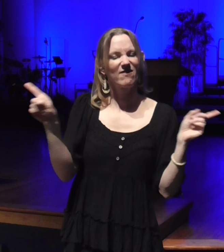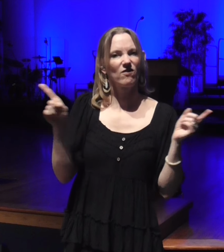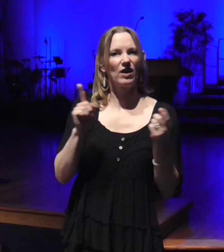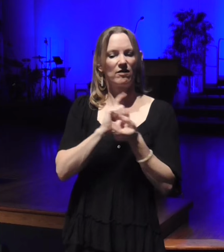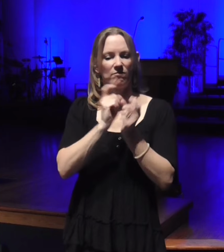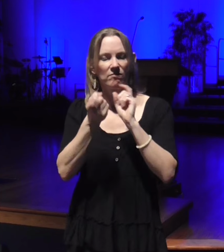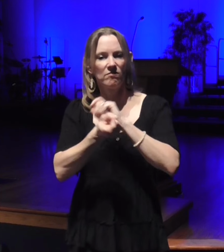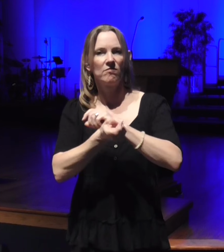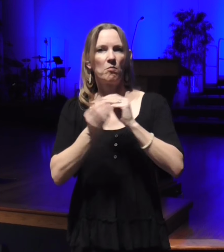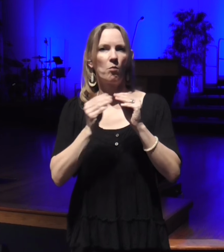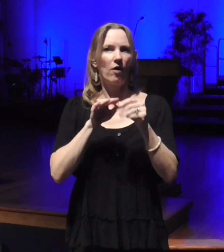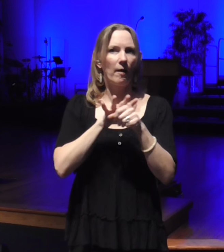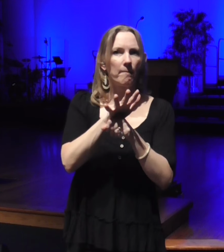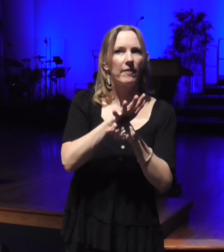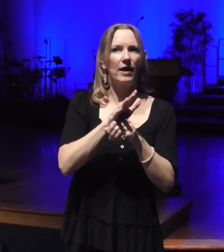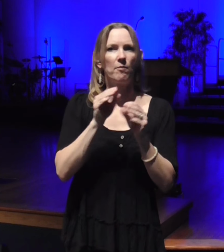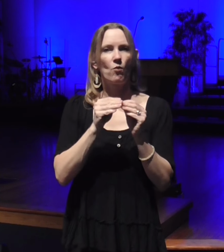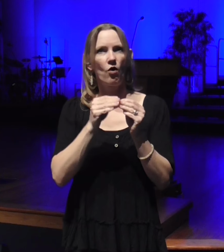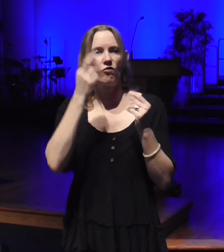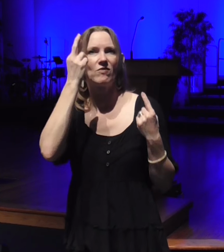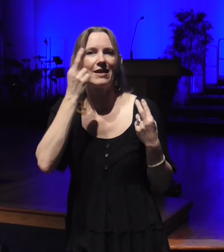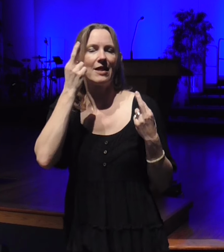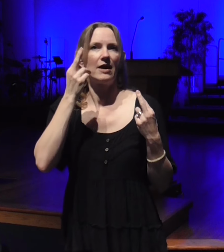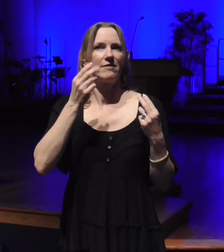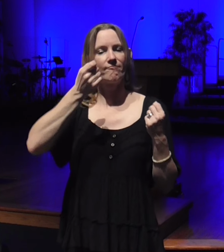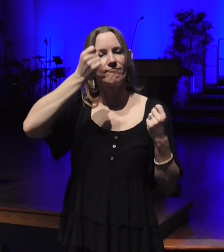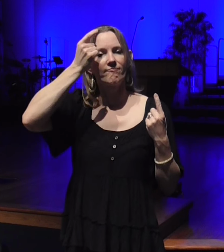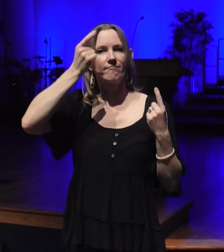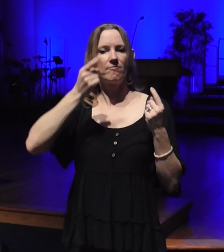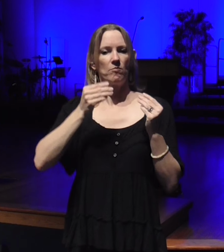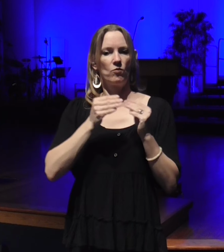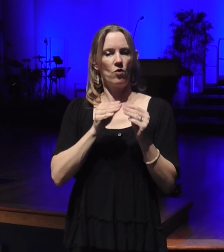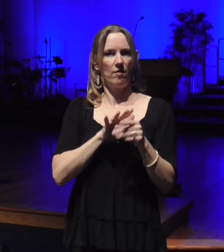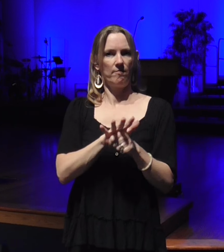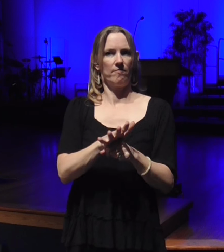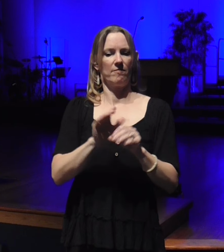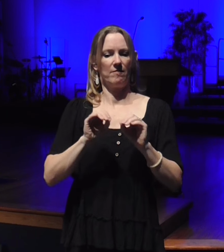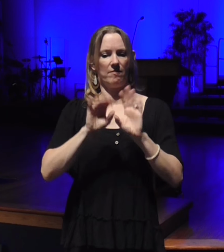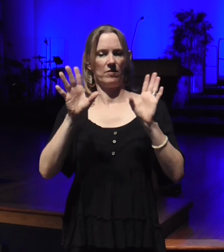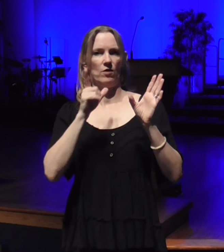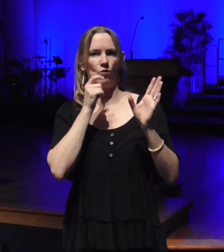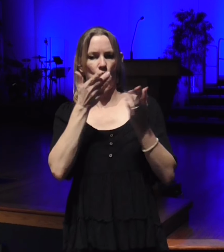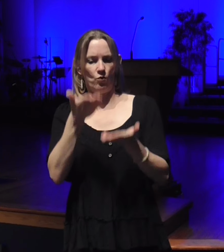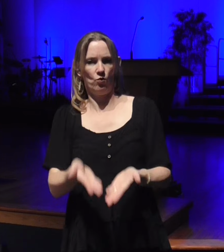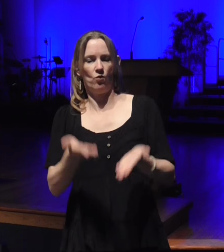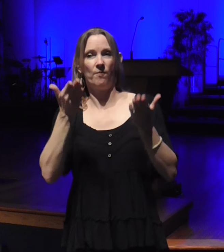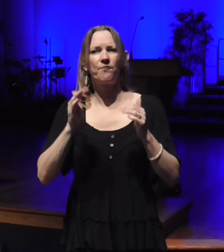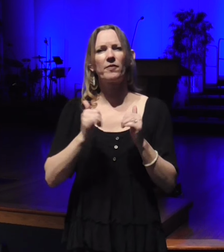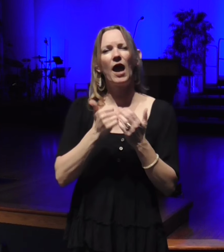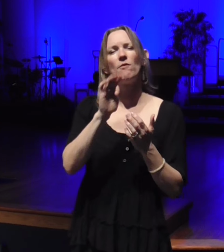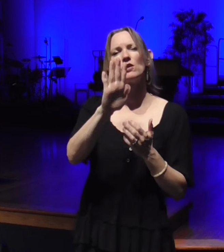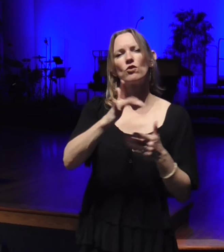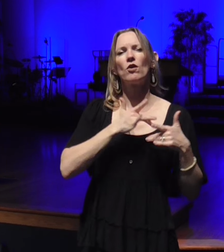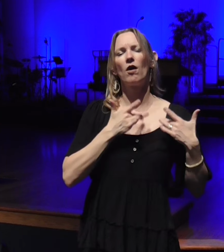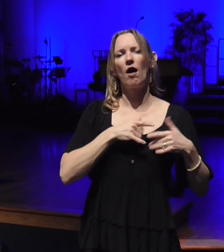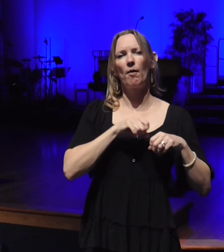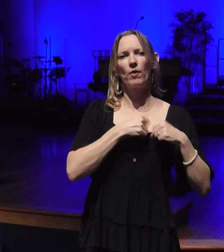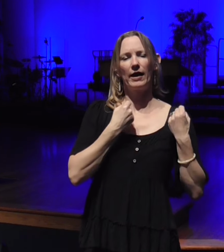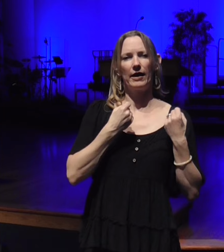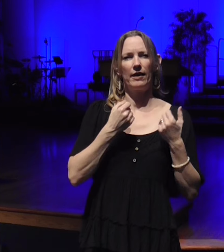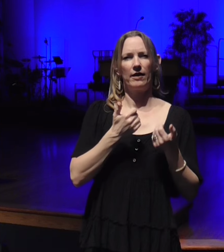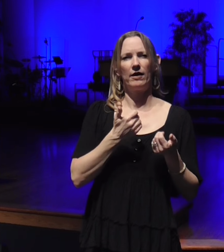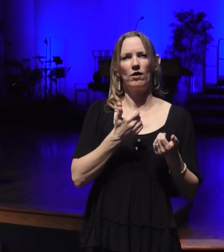more complete, more realized, more clearly drawn person. How has your broken heart healed